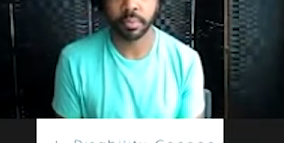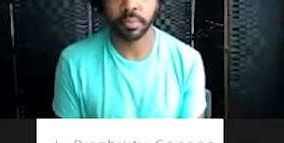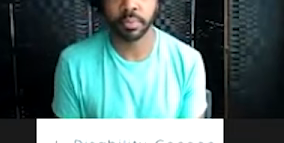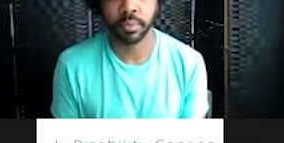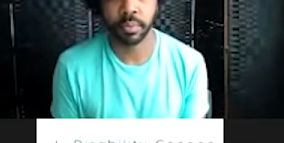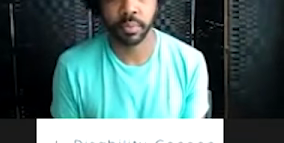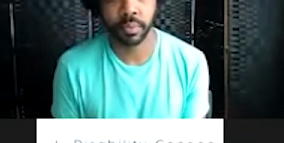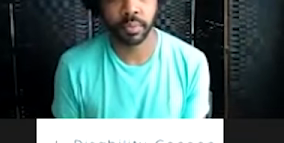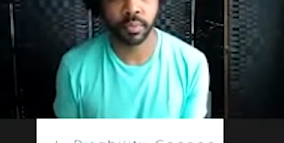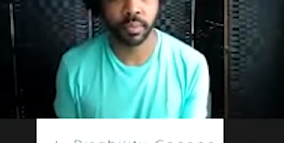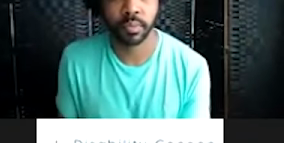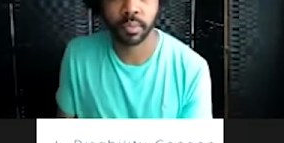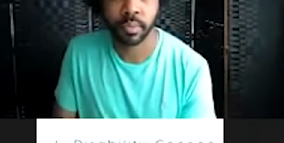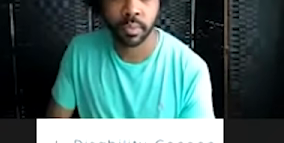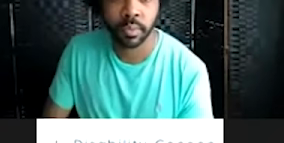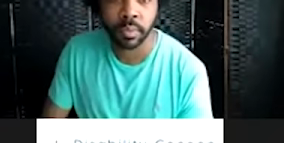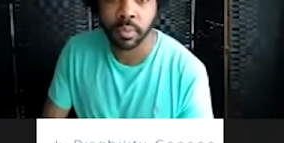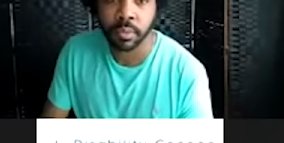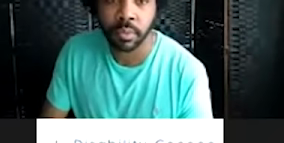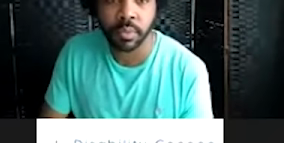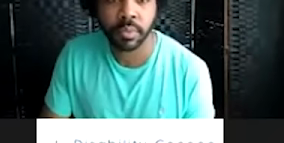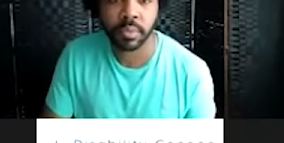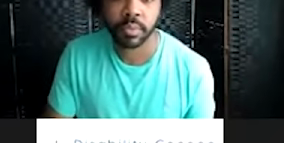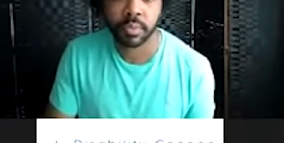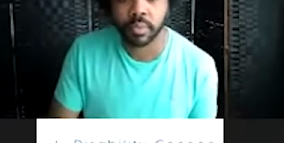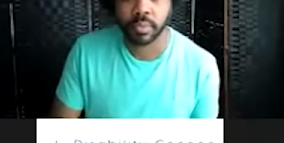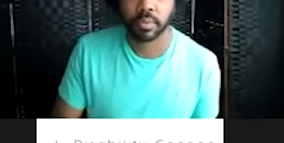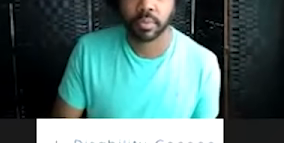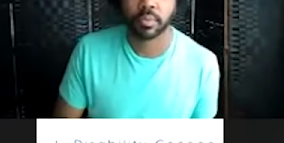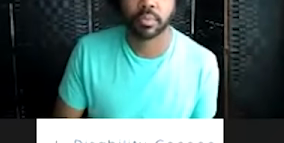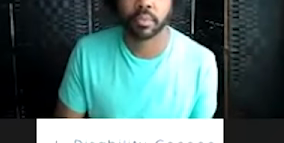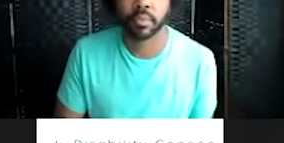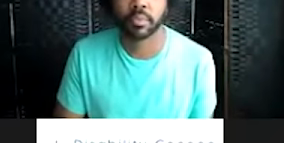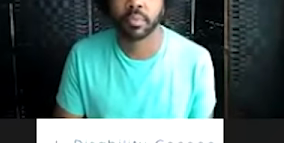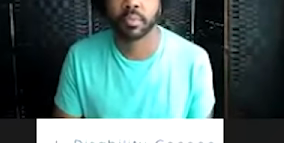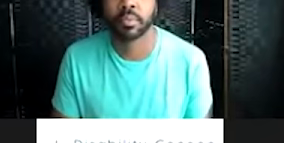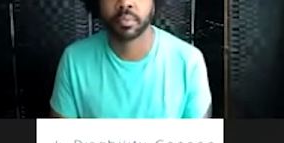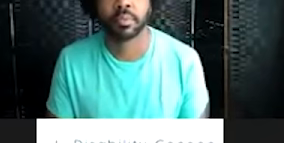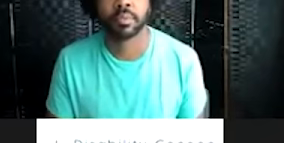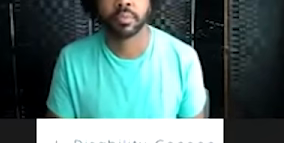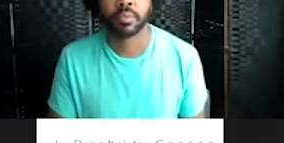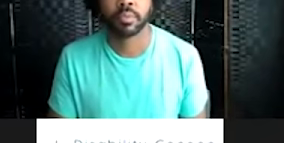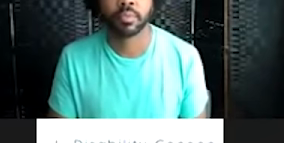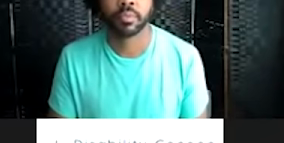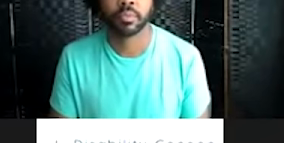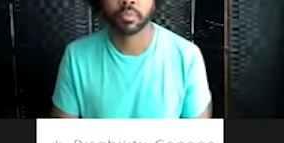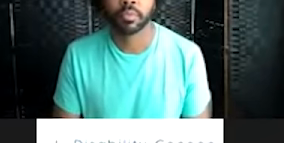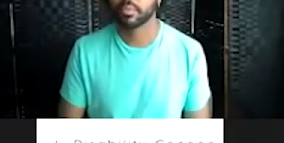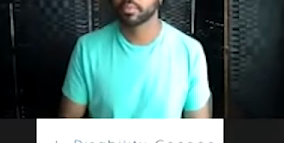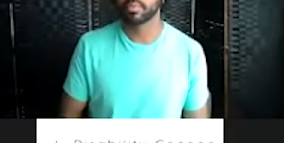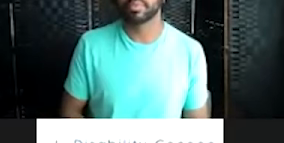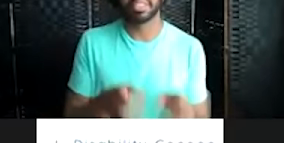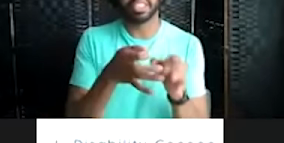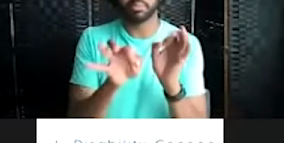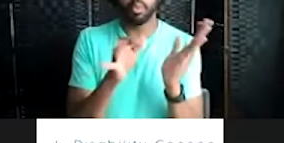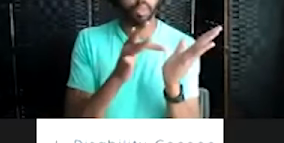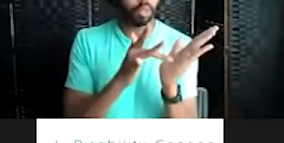the dimness, I guess, of just going white. Yeah.